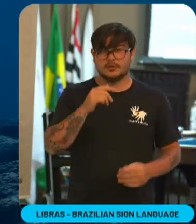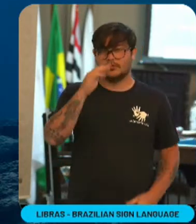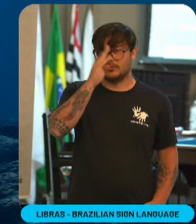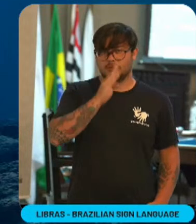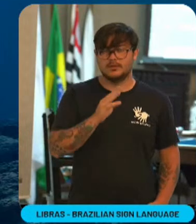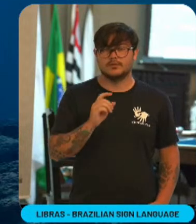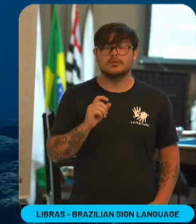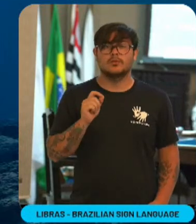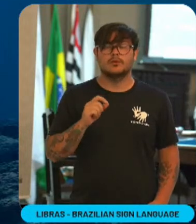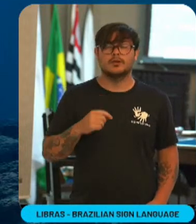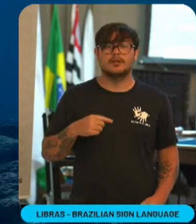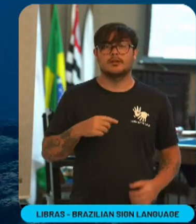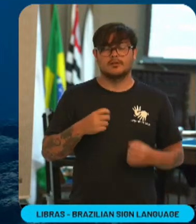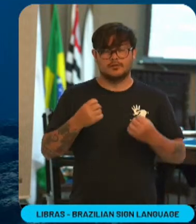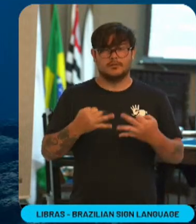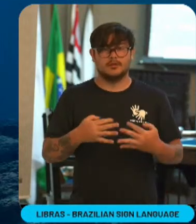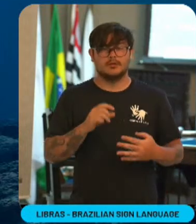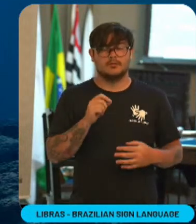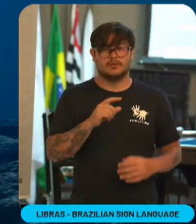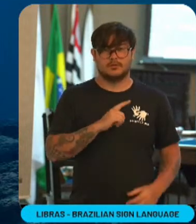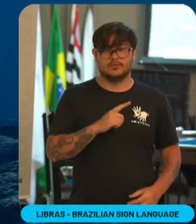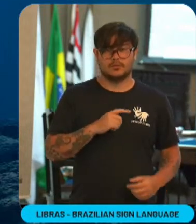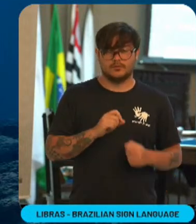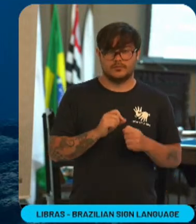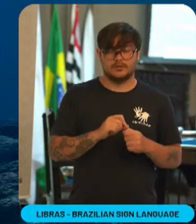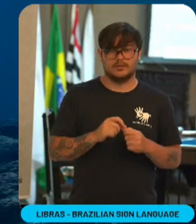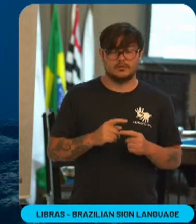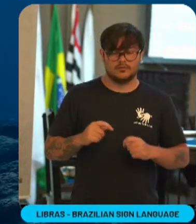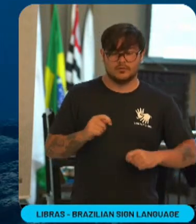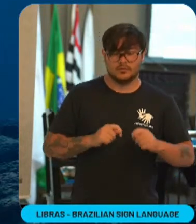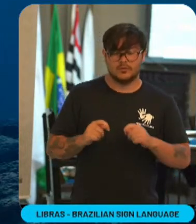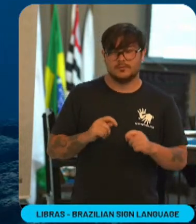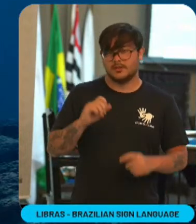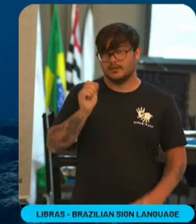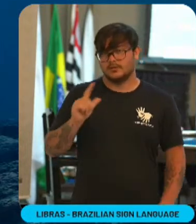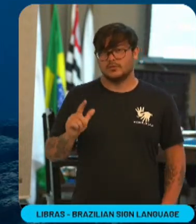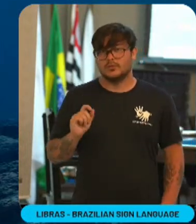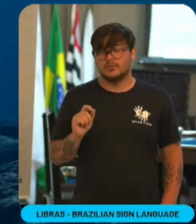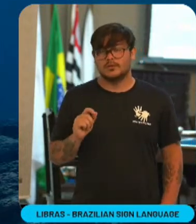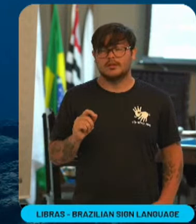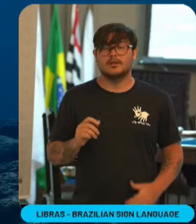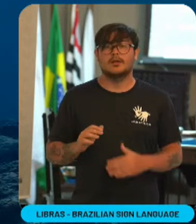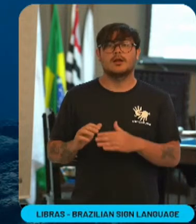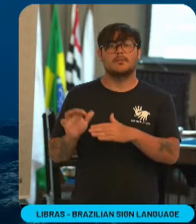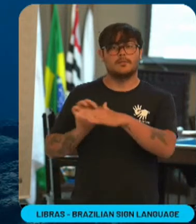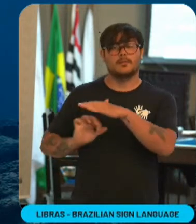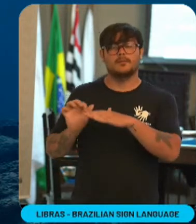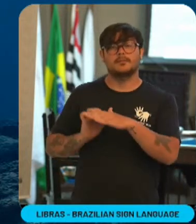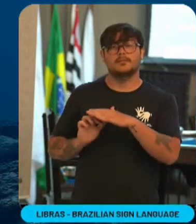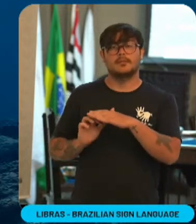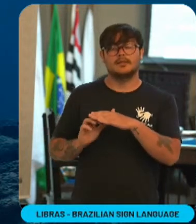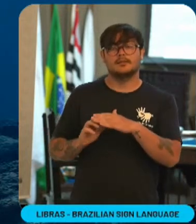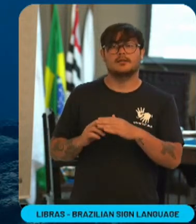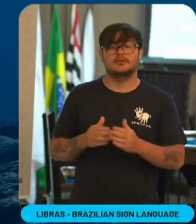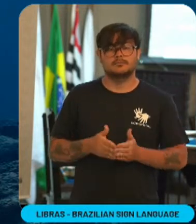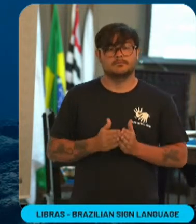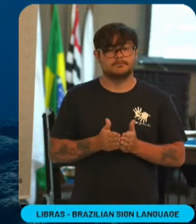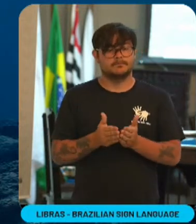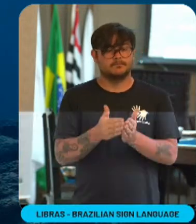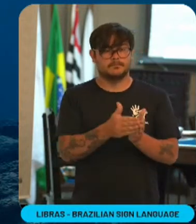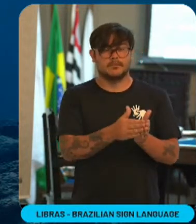Brazilian hydroways. What am I doing here in the panel of blue economy? Well, this is a